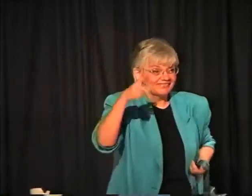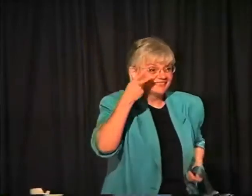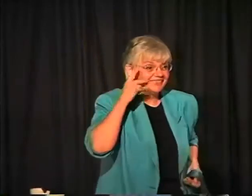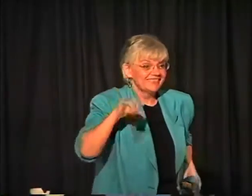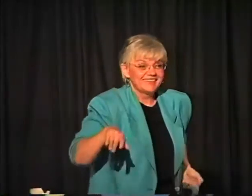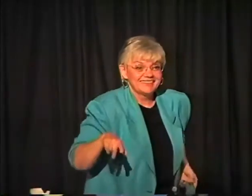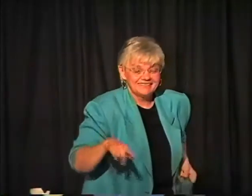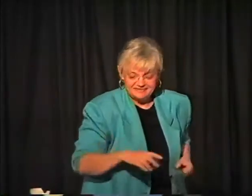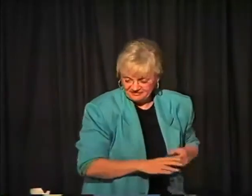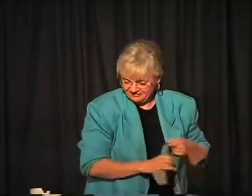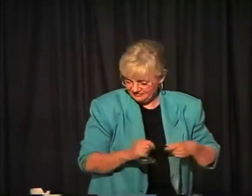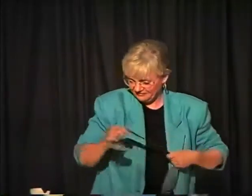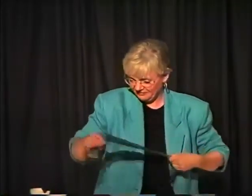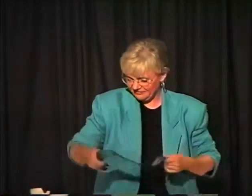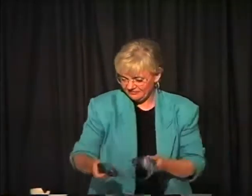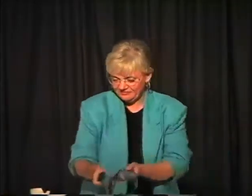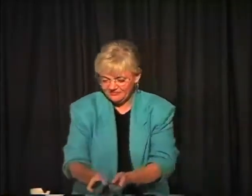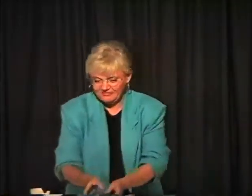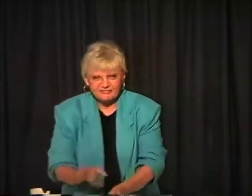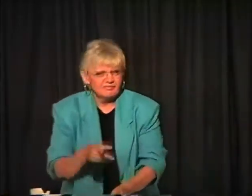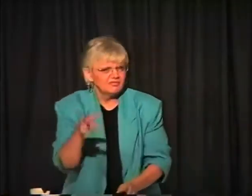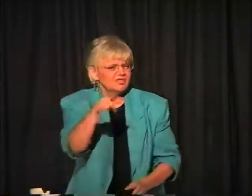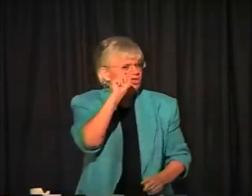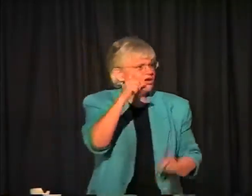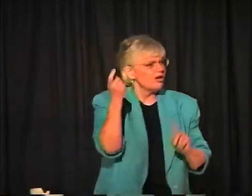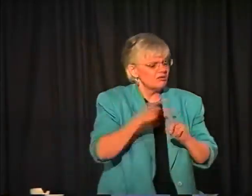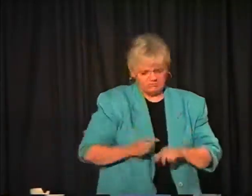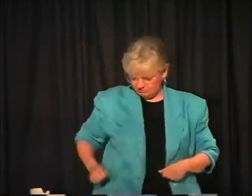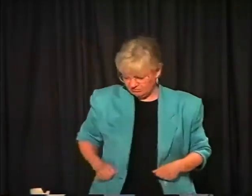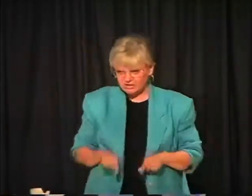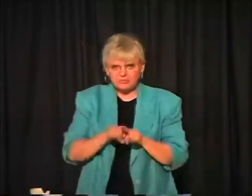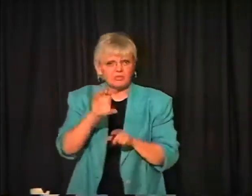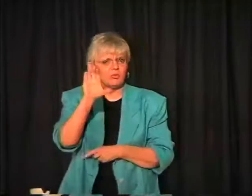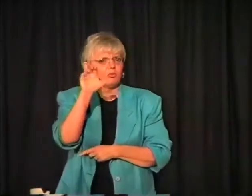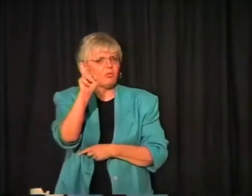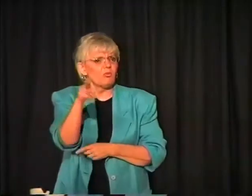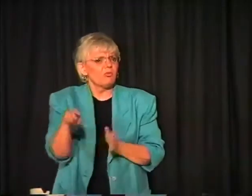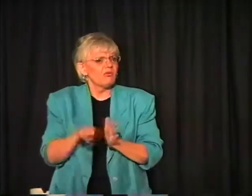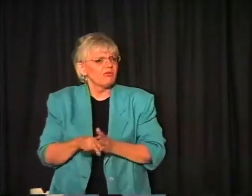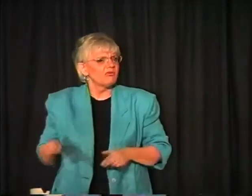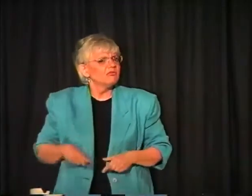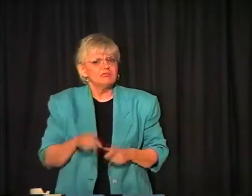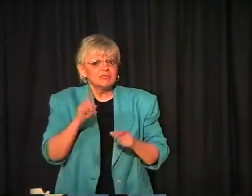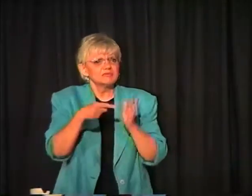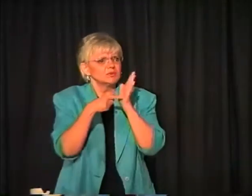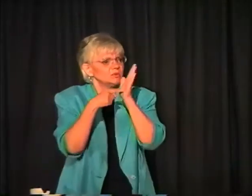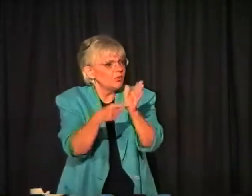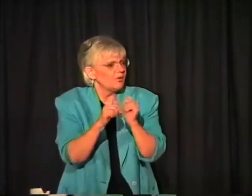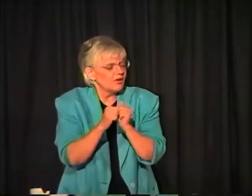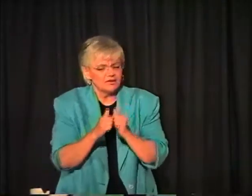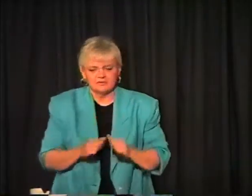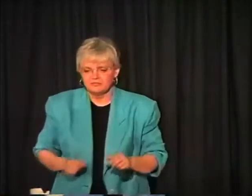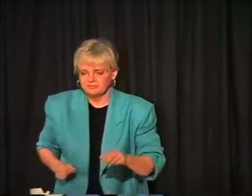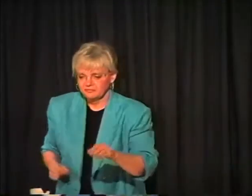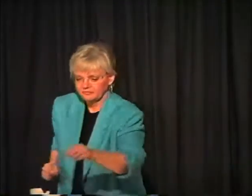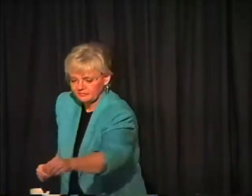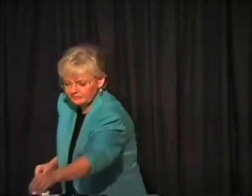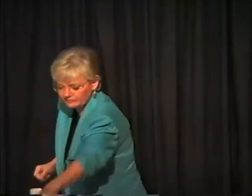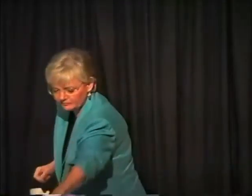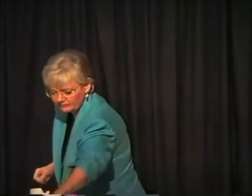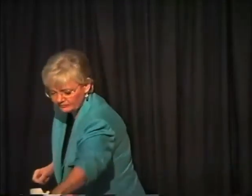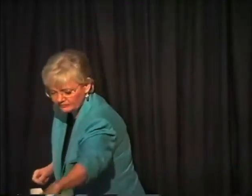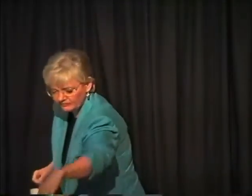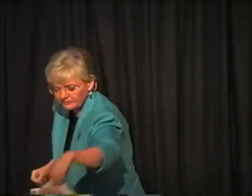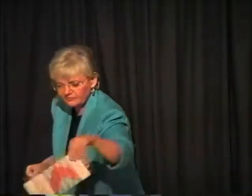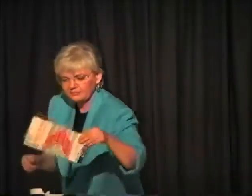Hey, you've seen that? You've seen the demonstration before on an airplane? Now, I would have thought that that would have been automatic behavior for